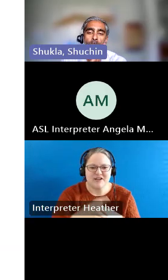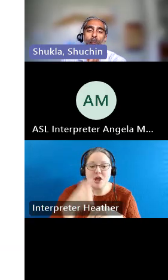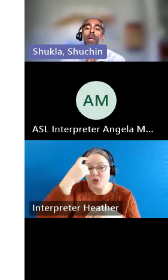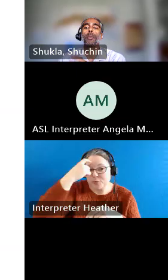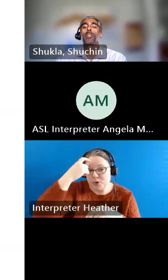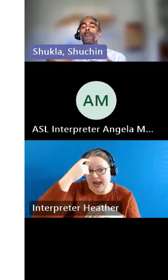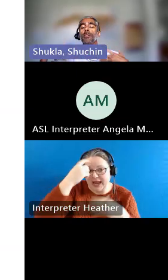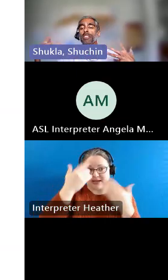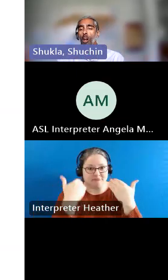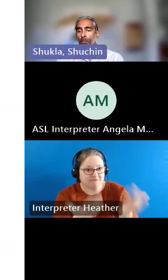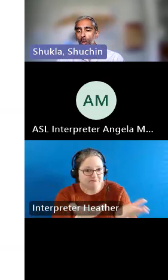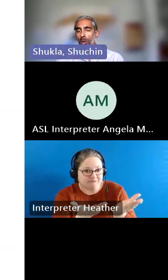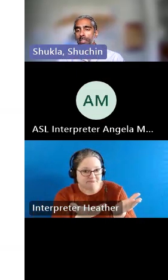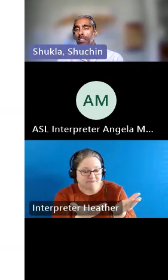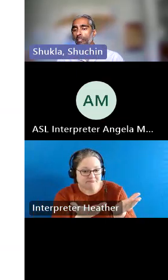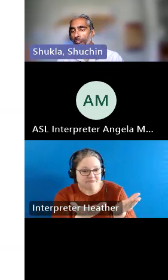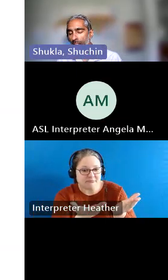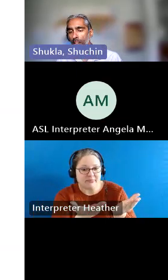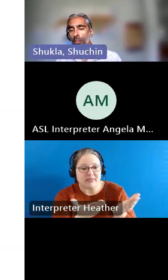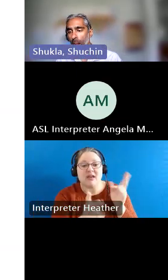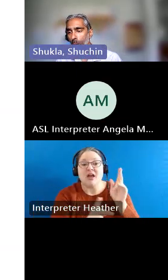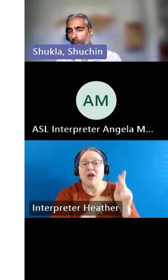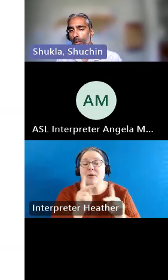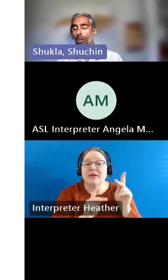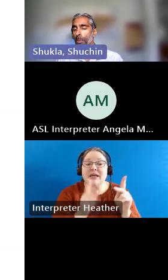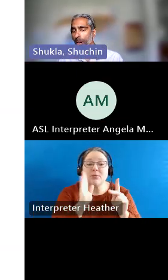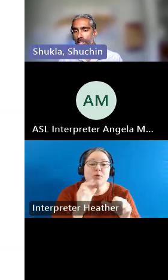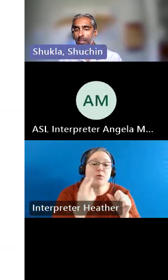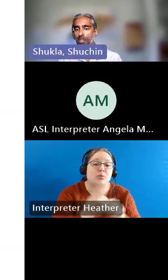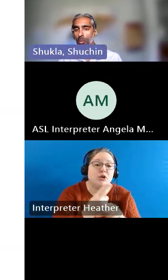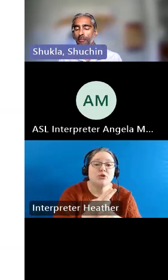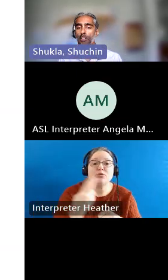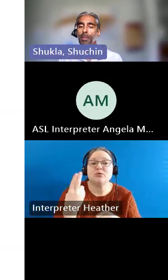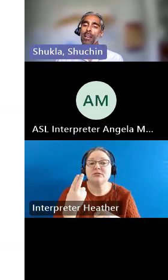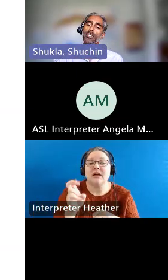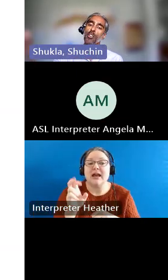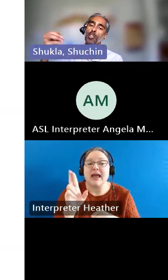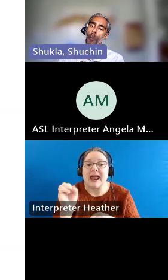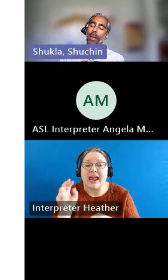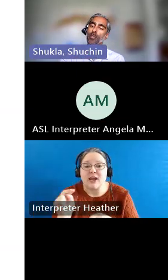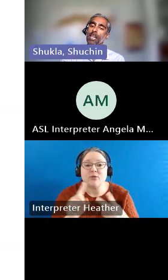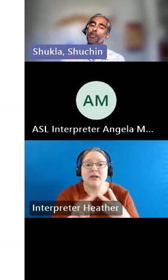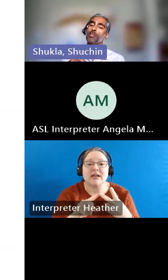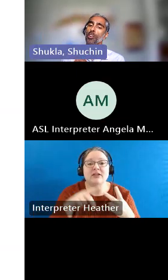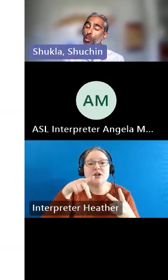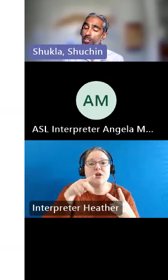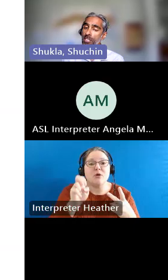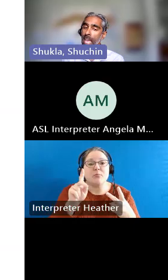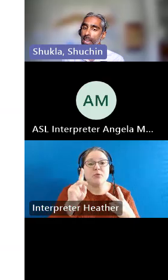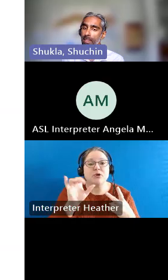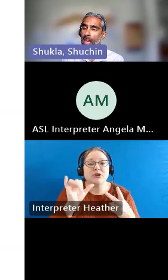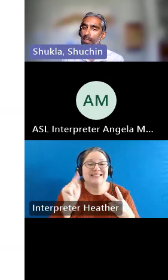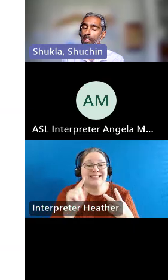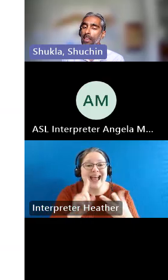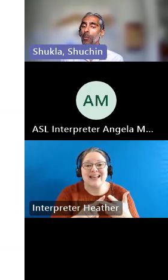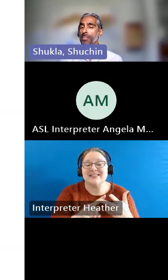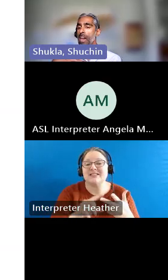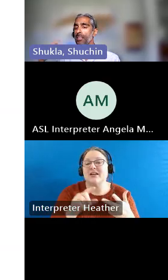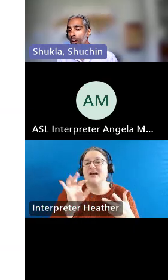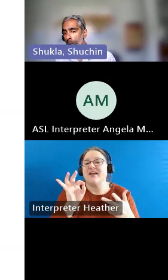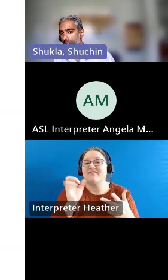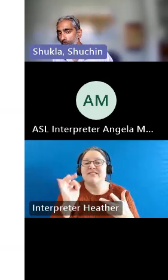schematic. People keep using opioids like fentanyl or heroin or Percocets or whatever because those opioid receptors are used to getting